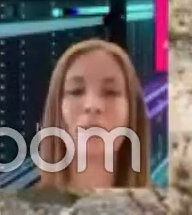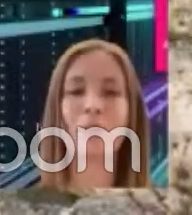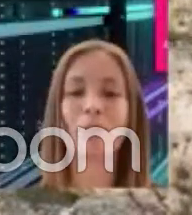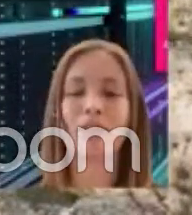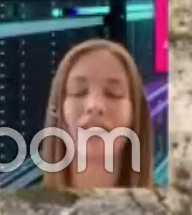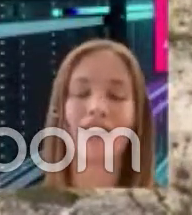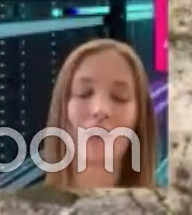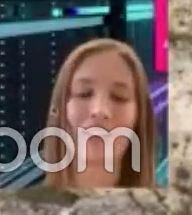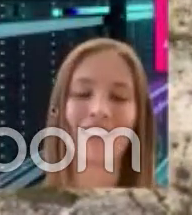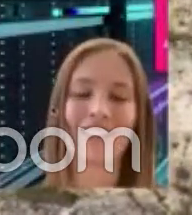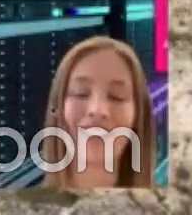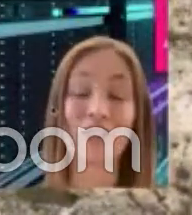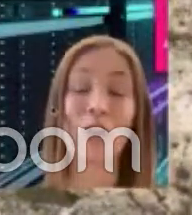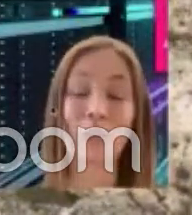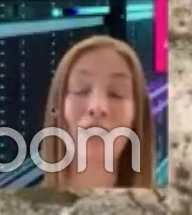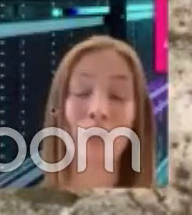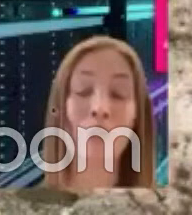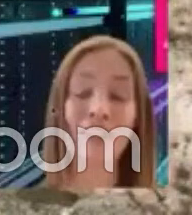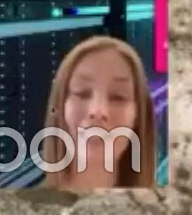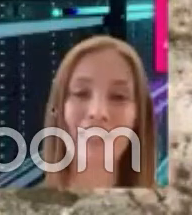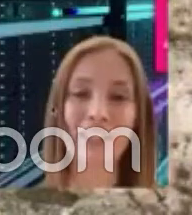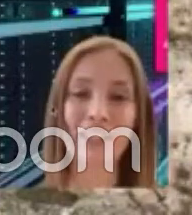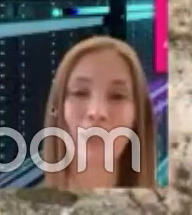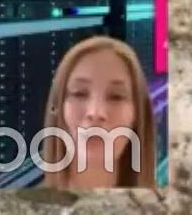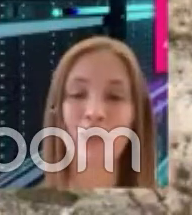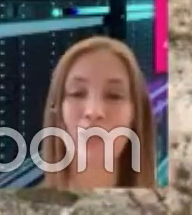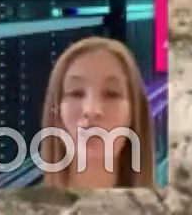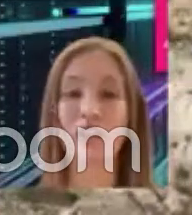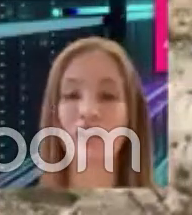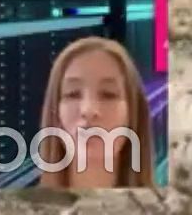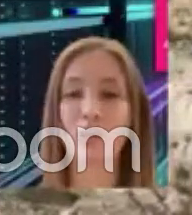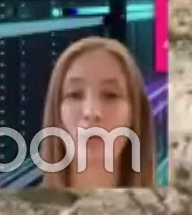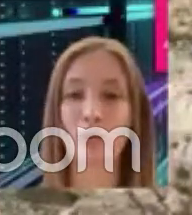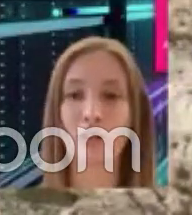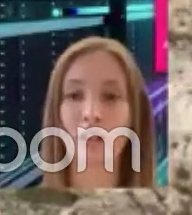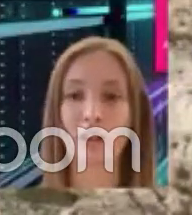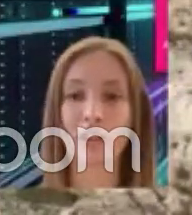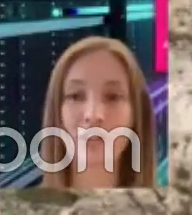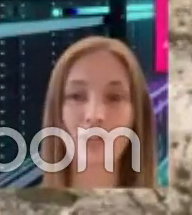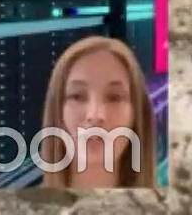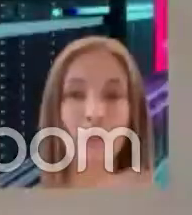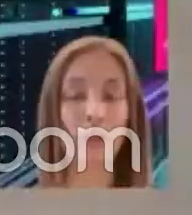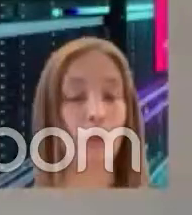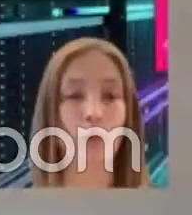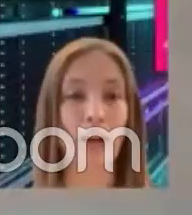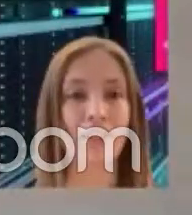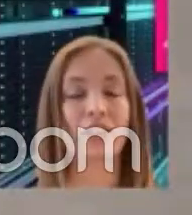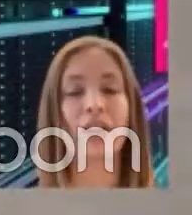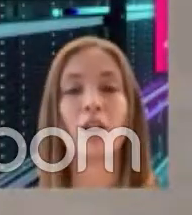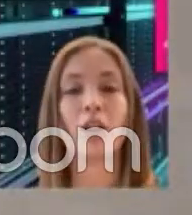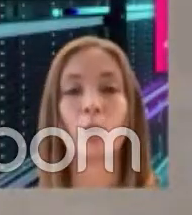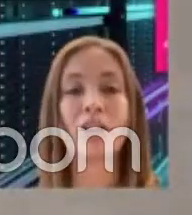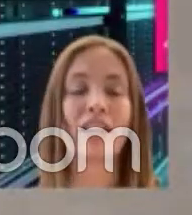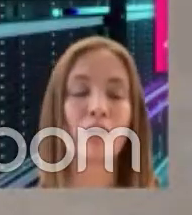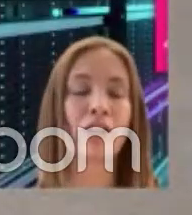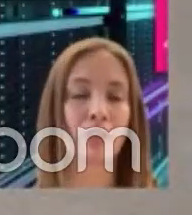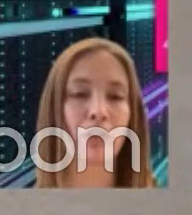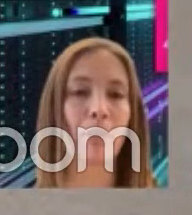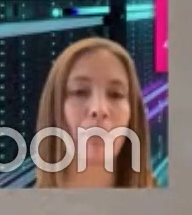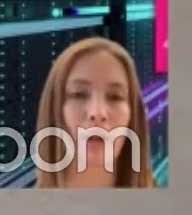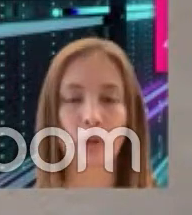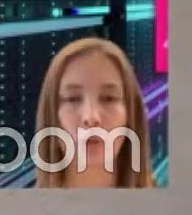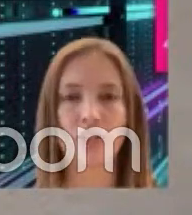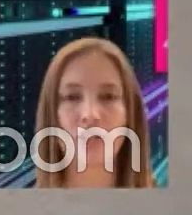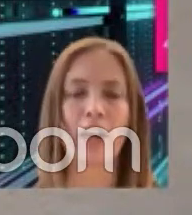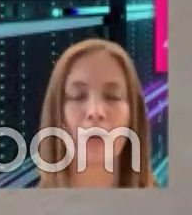dark now his comment got me thinking because to be perfectly honest he was right we'd never